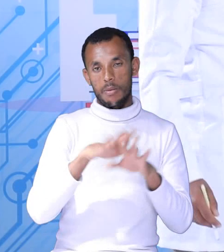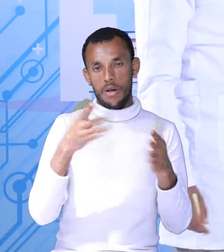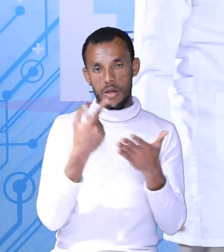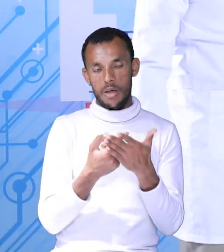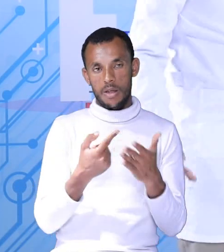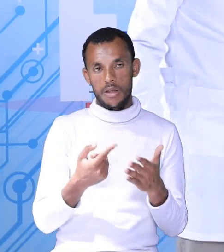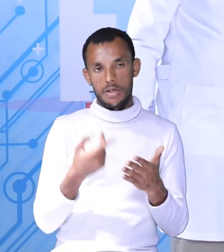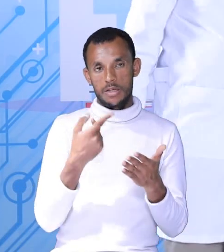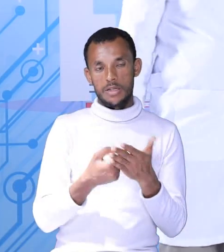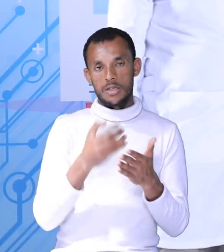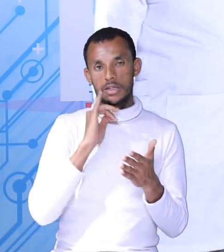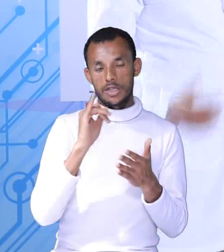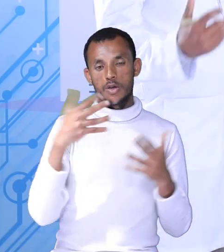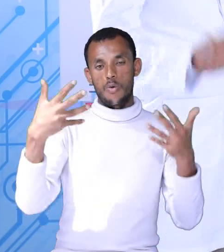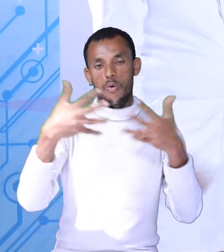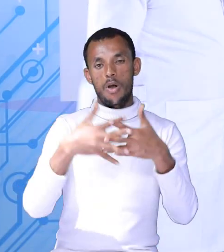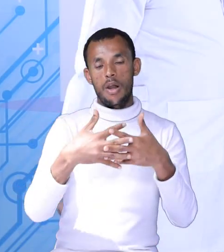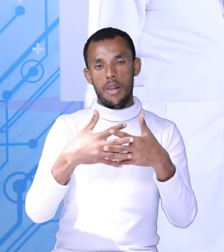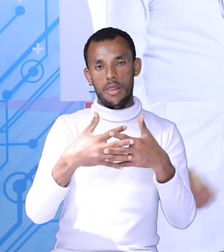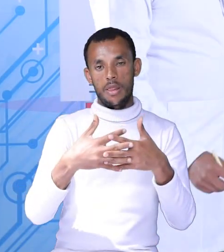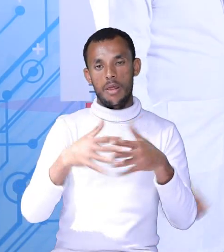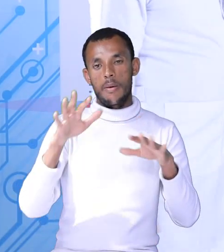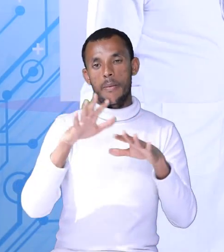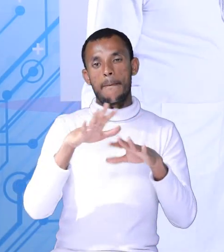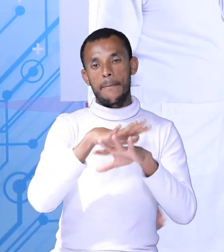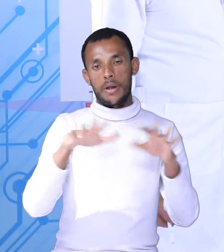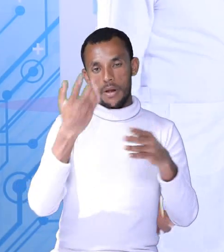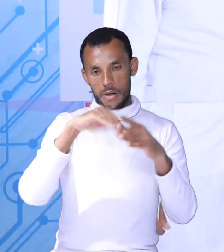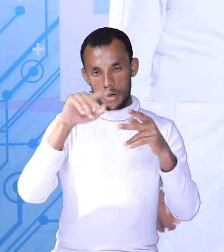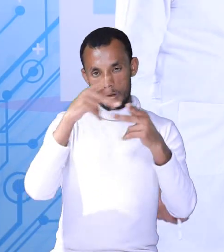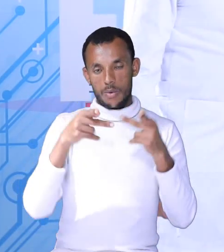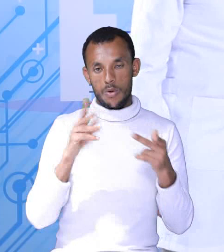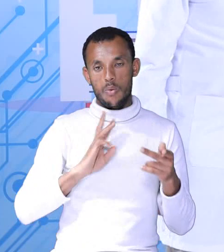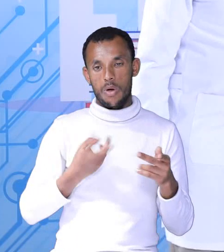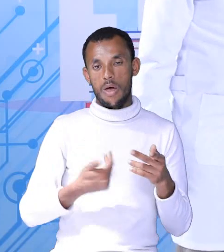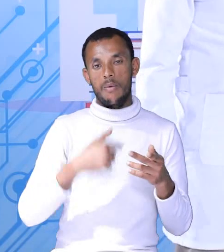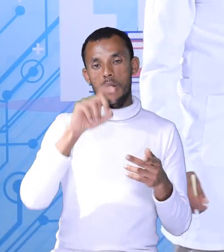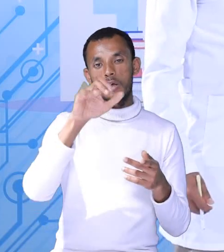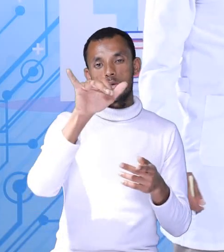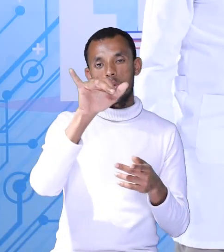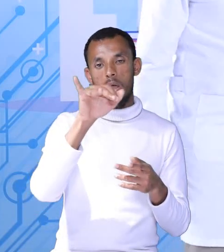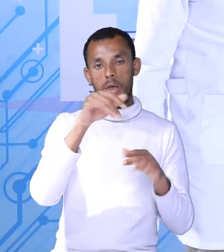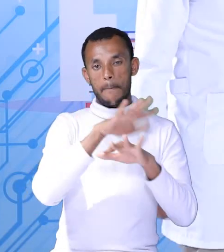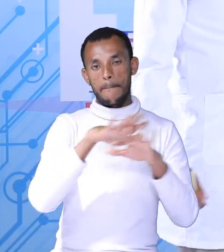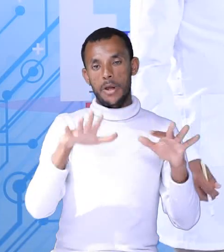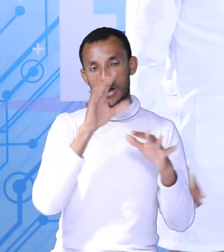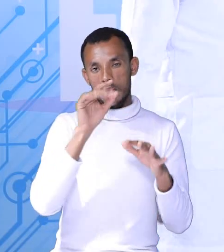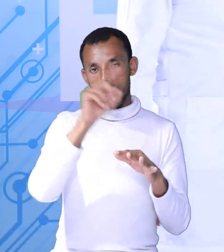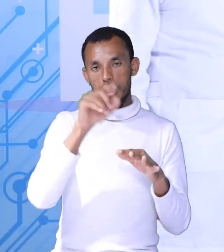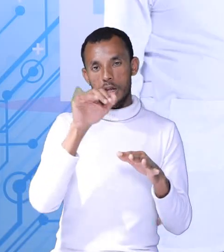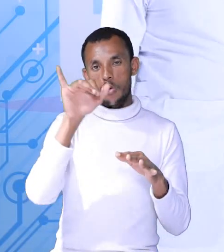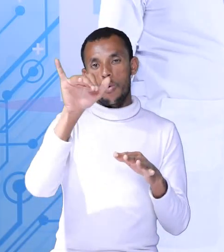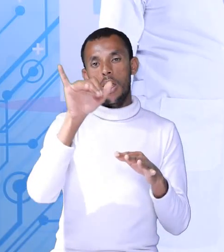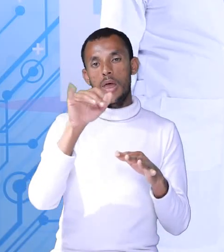So this is the coordinate plane in space. We have this xy plane, zy plane,